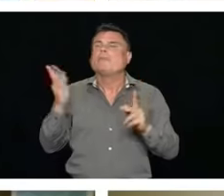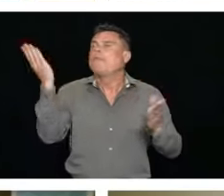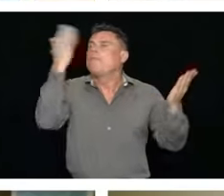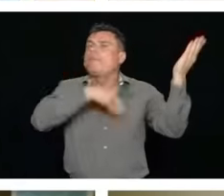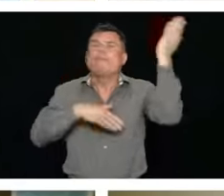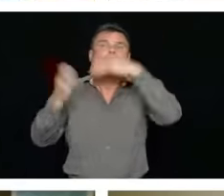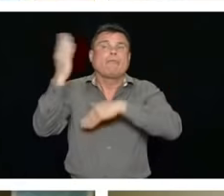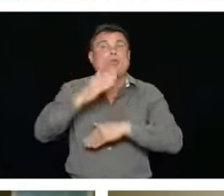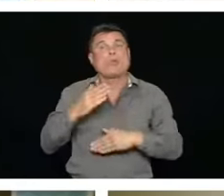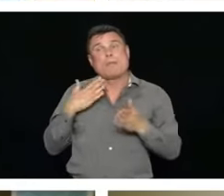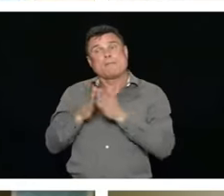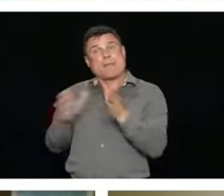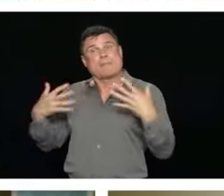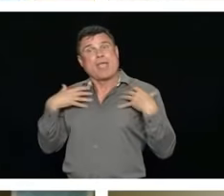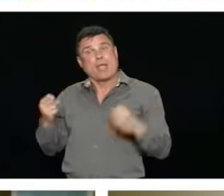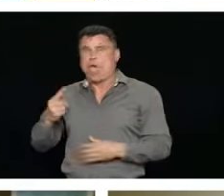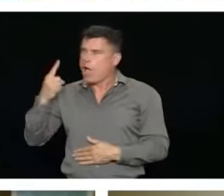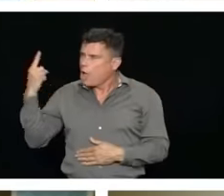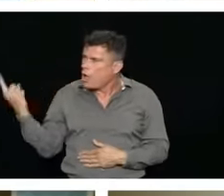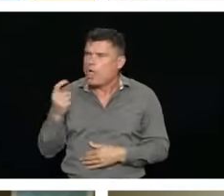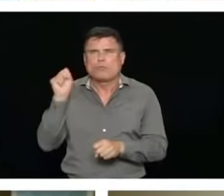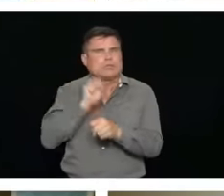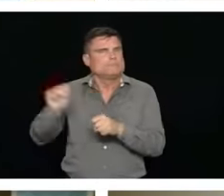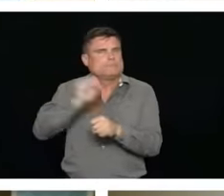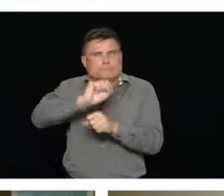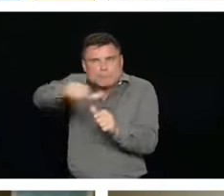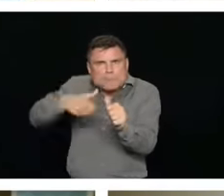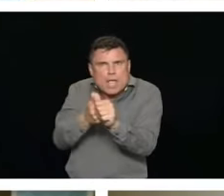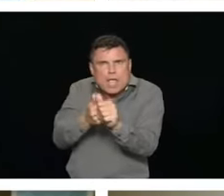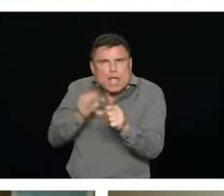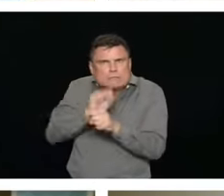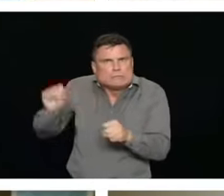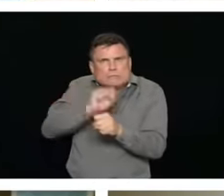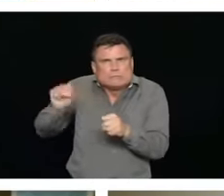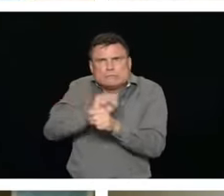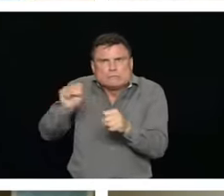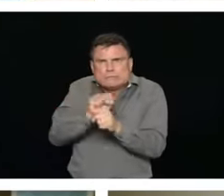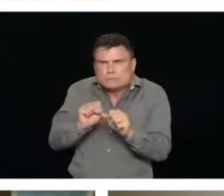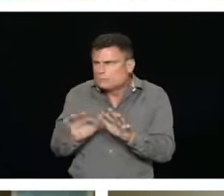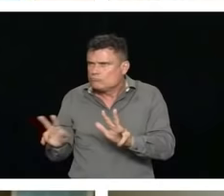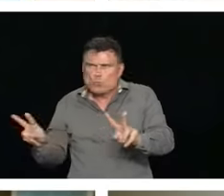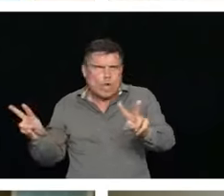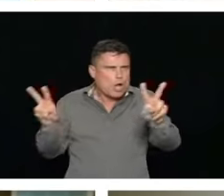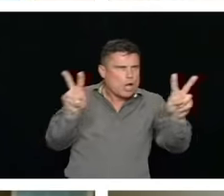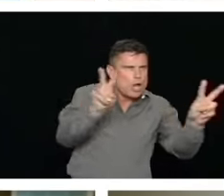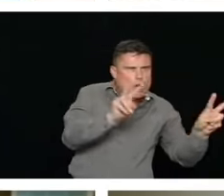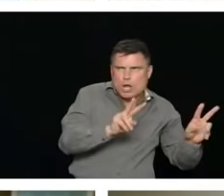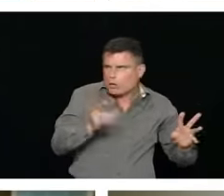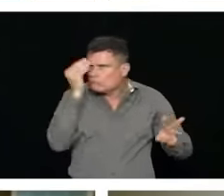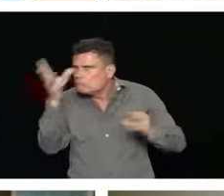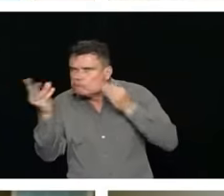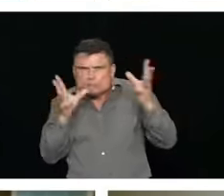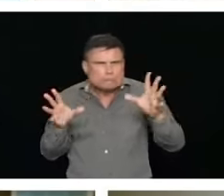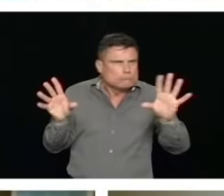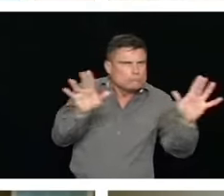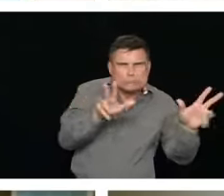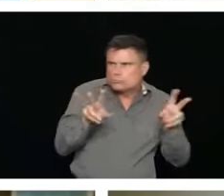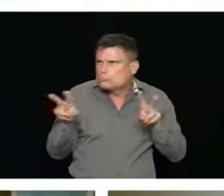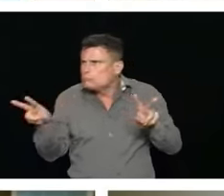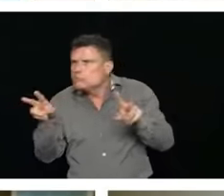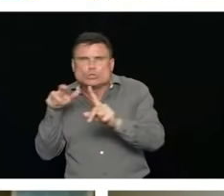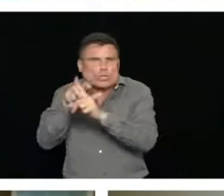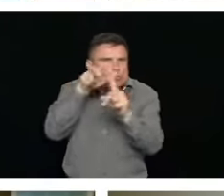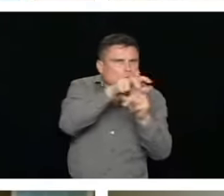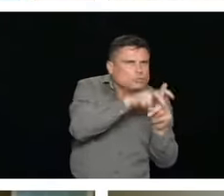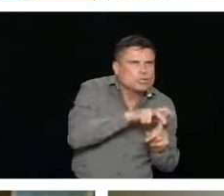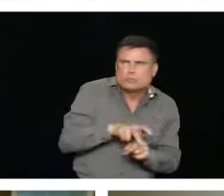is a positive case, there are two physicians that get informed at the same time. If there's a positive case